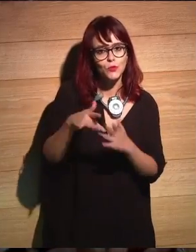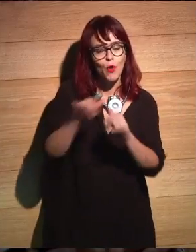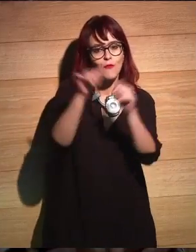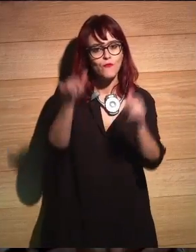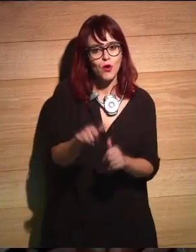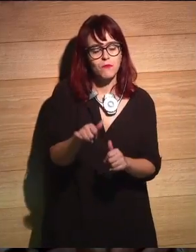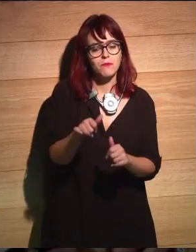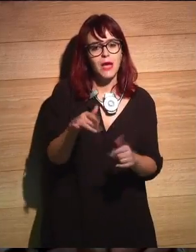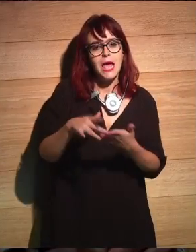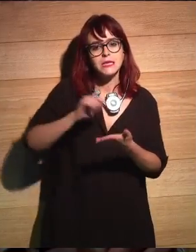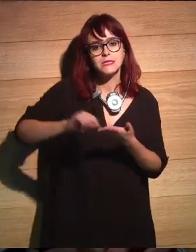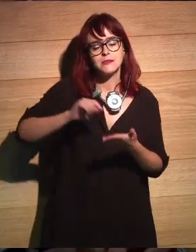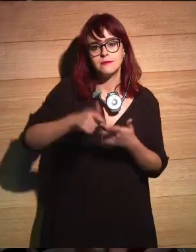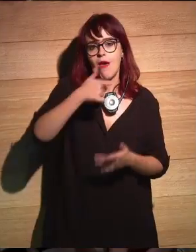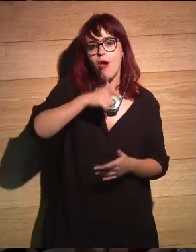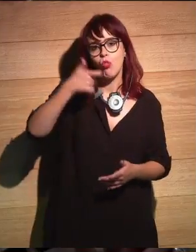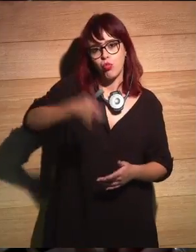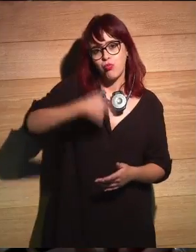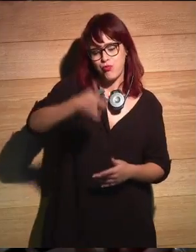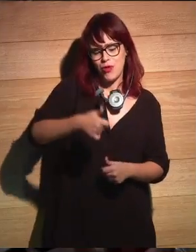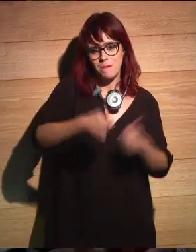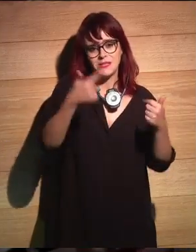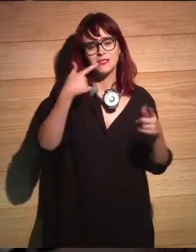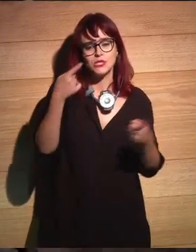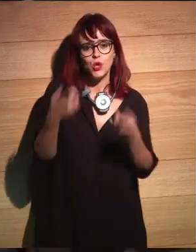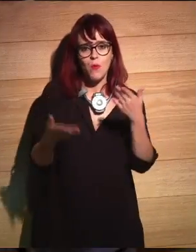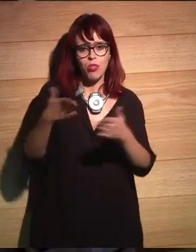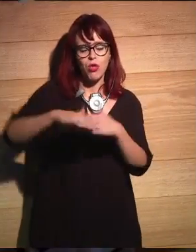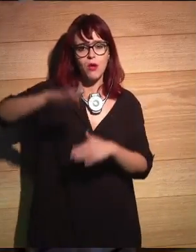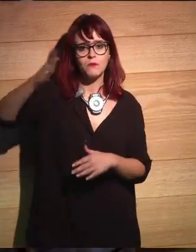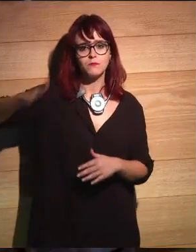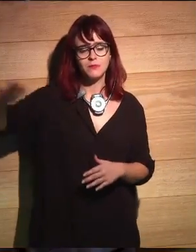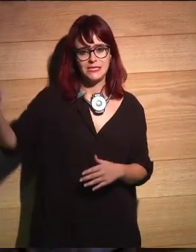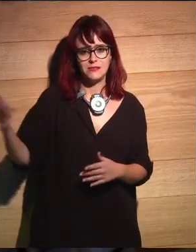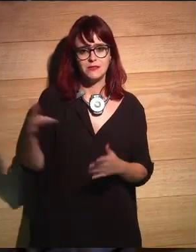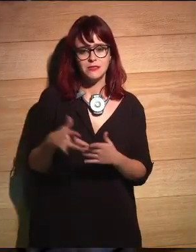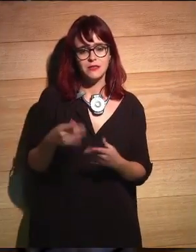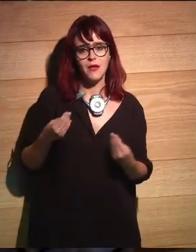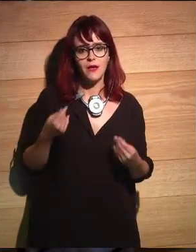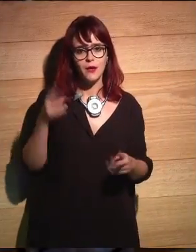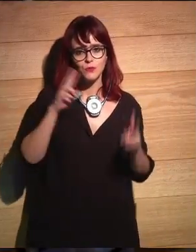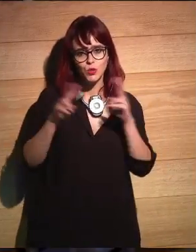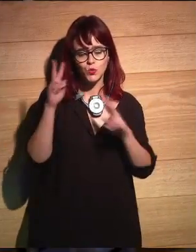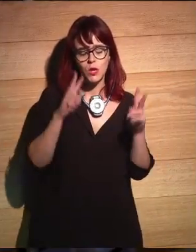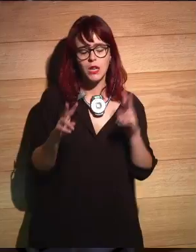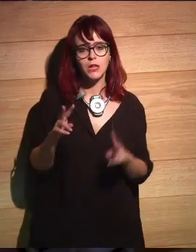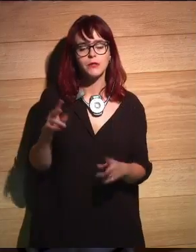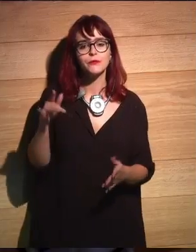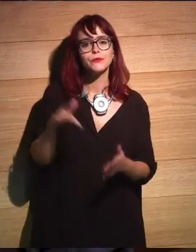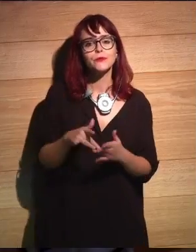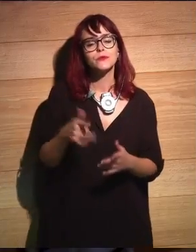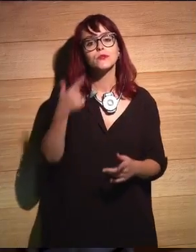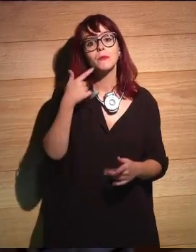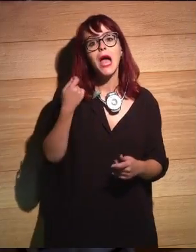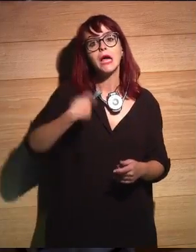full freedom to express himself or herself, because that piece of work is going to last much longer than the